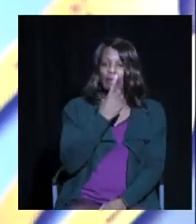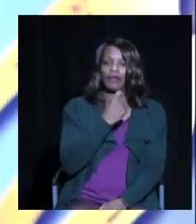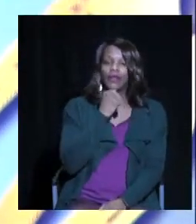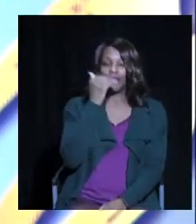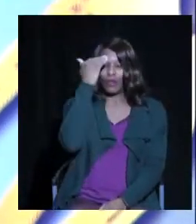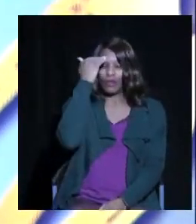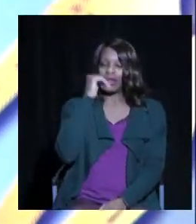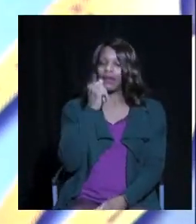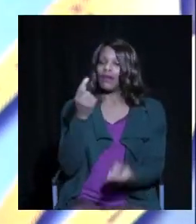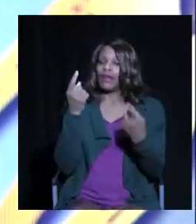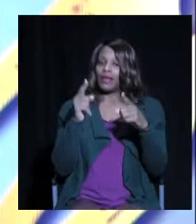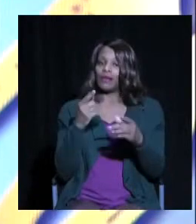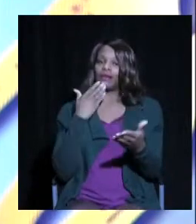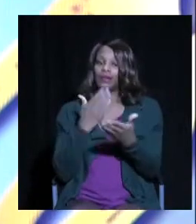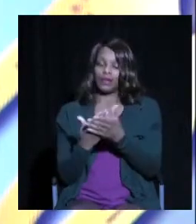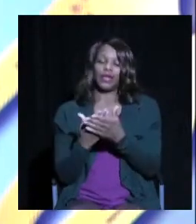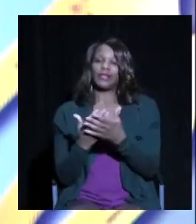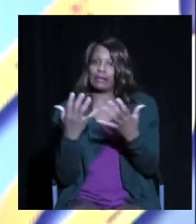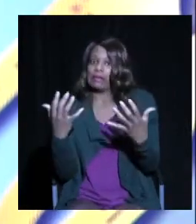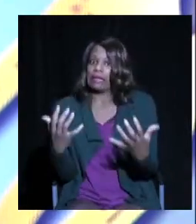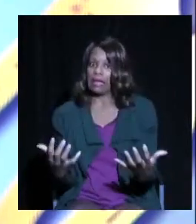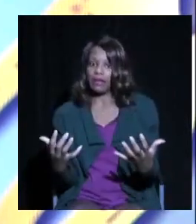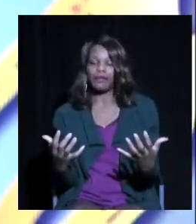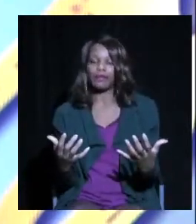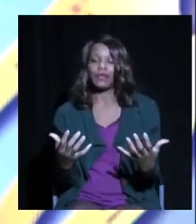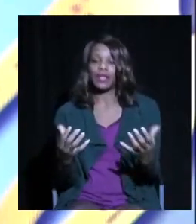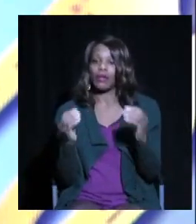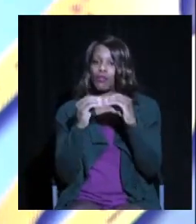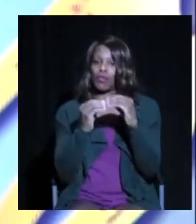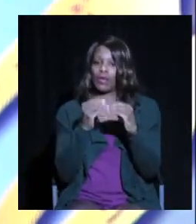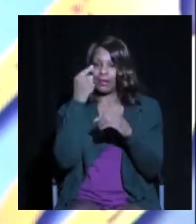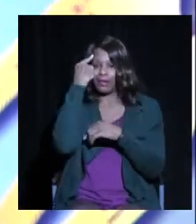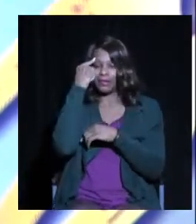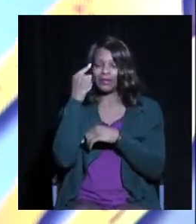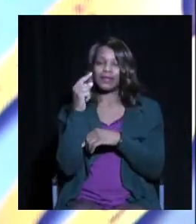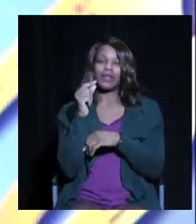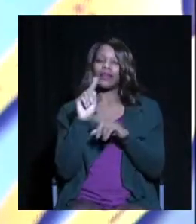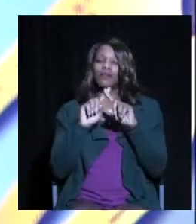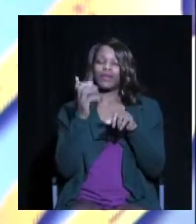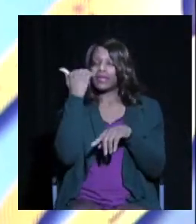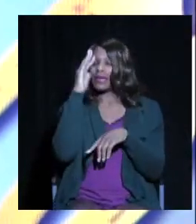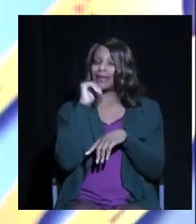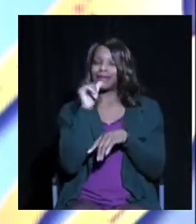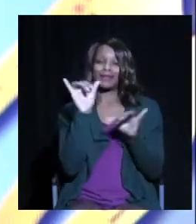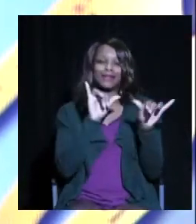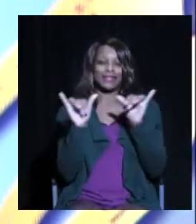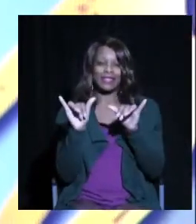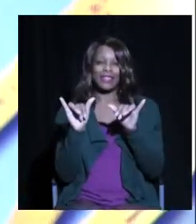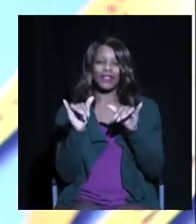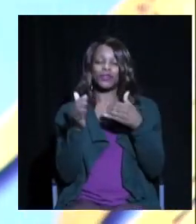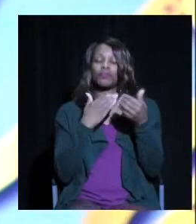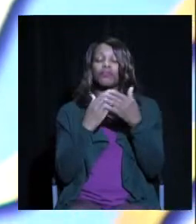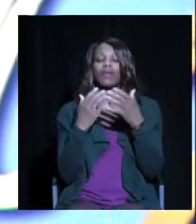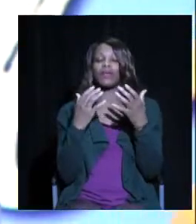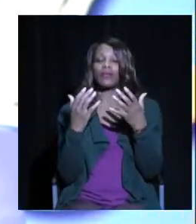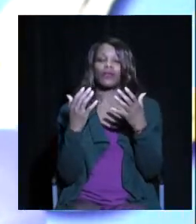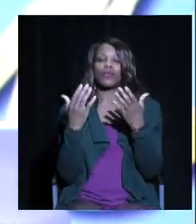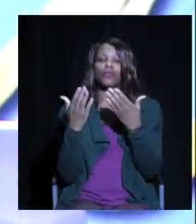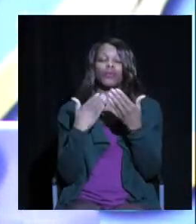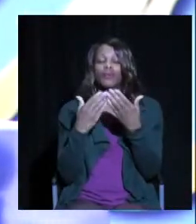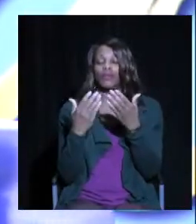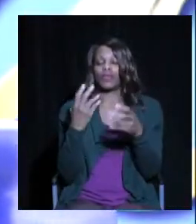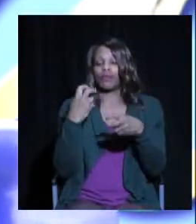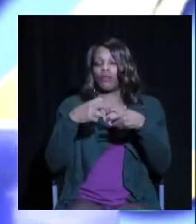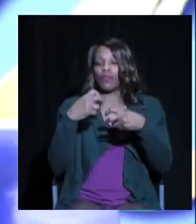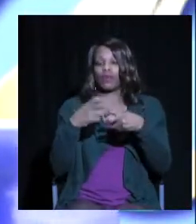well. This is heavier than he thought. Well, I just want you to know that this is not how it works with God. No matter what the load is, God is not worried about,